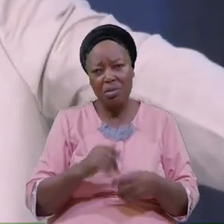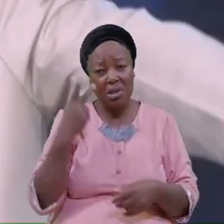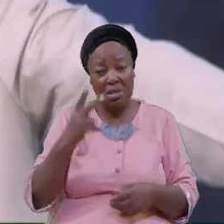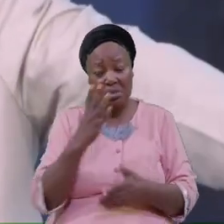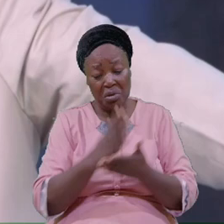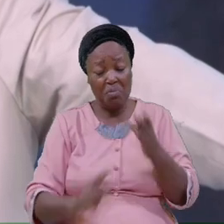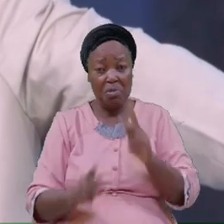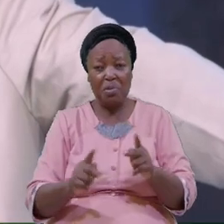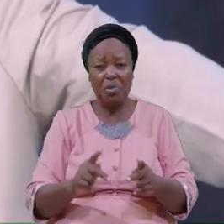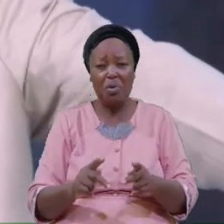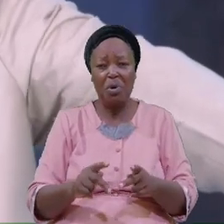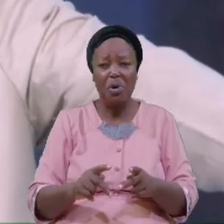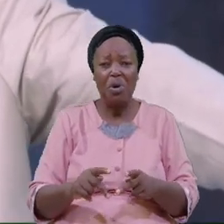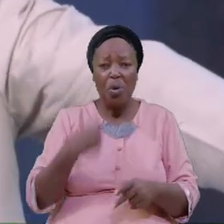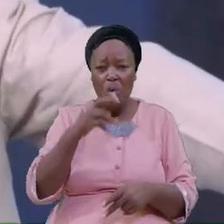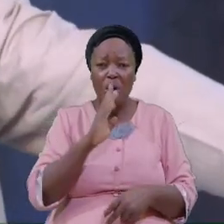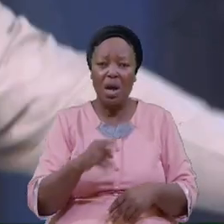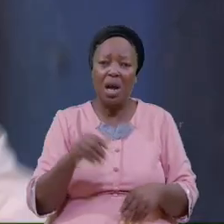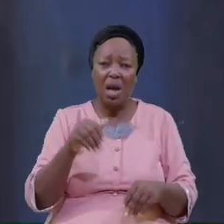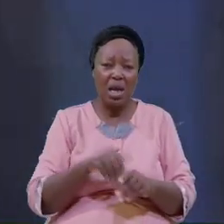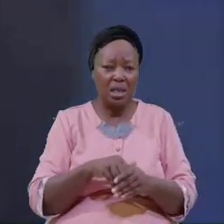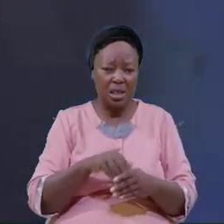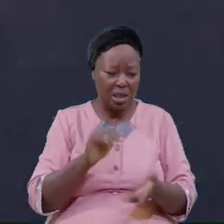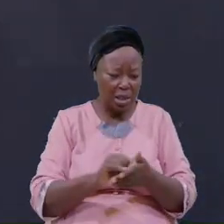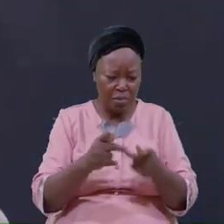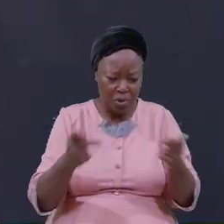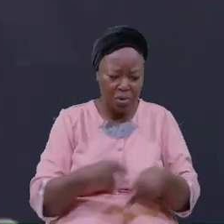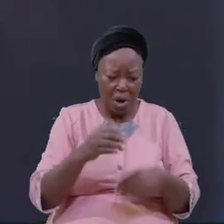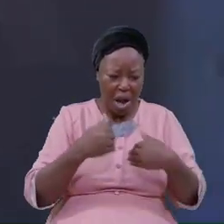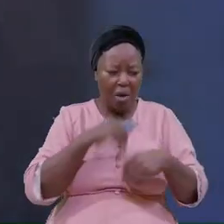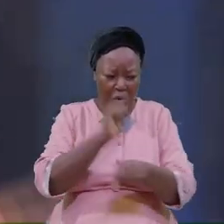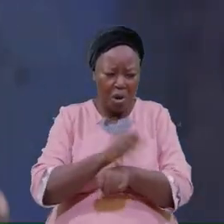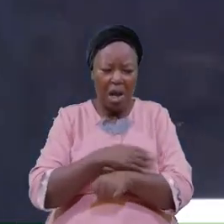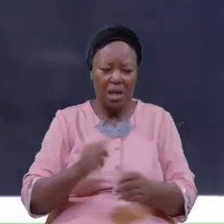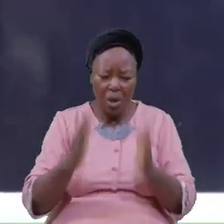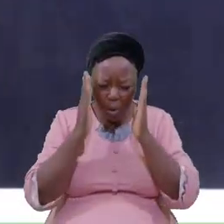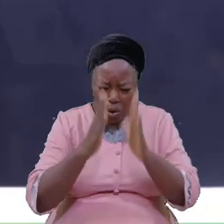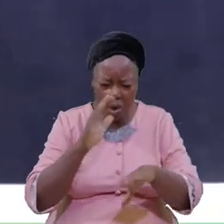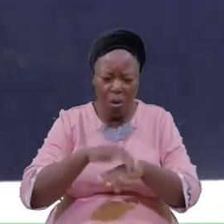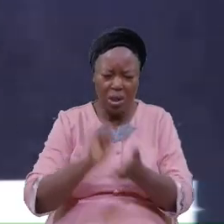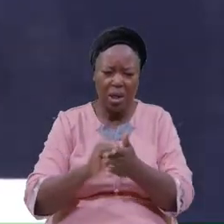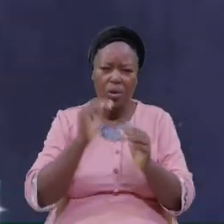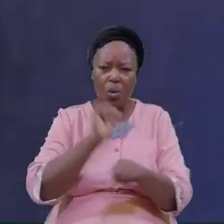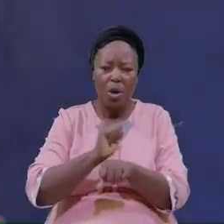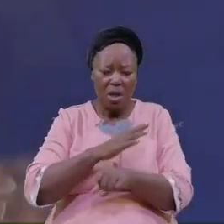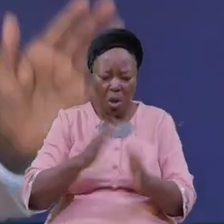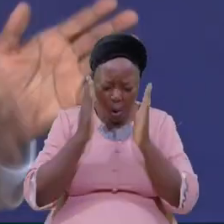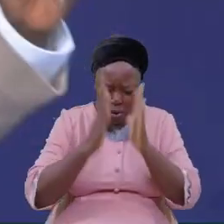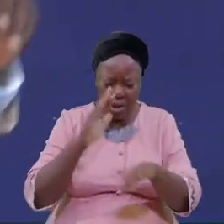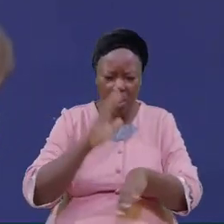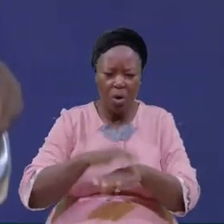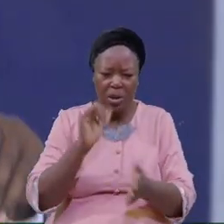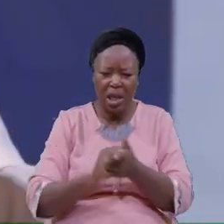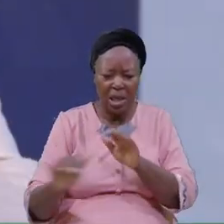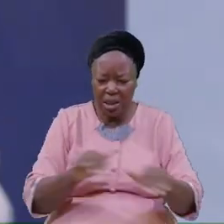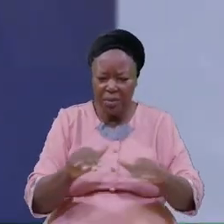gens position, qui ont des positions, work, qui ont and they concentrate on the work, they concentrate on activity, and